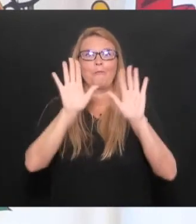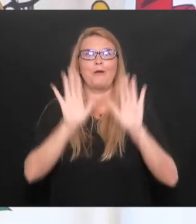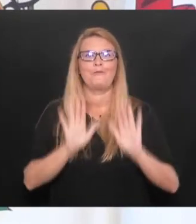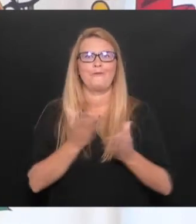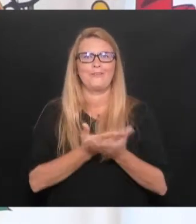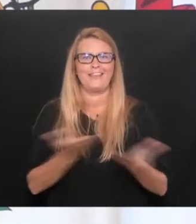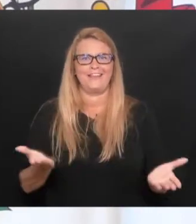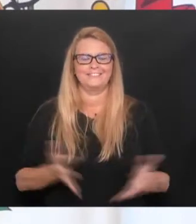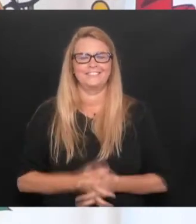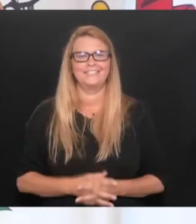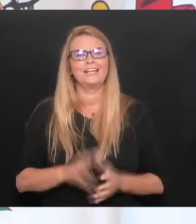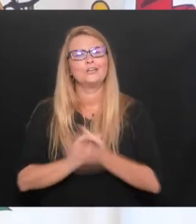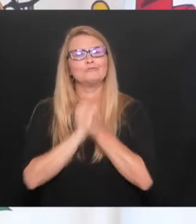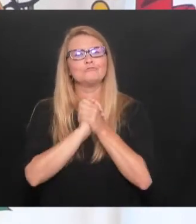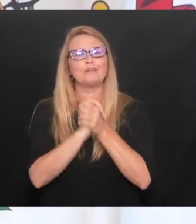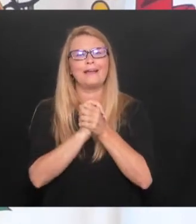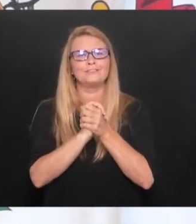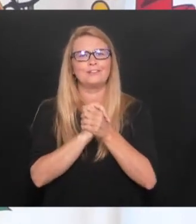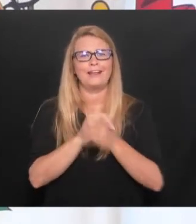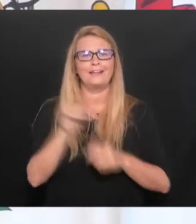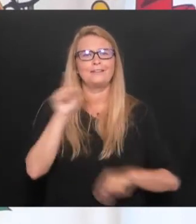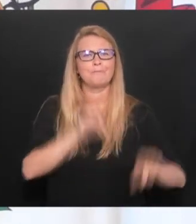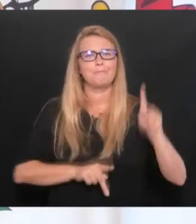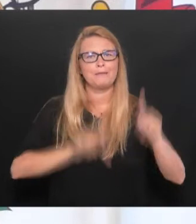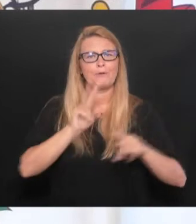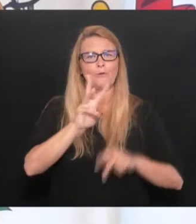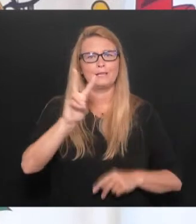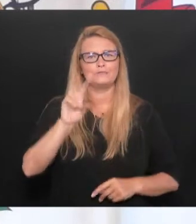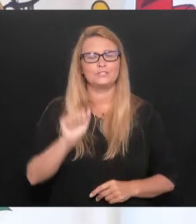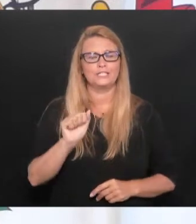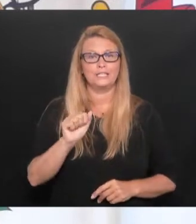so I congratulate you, and I urge you, like I